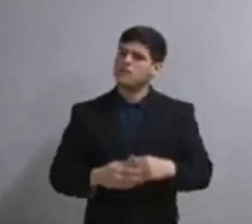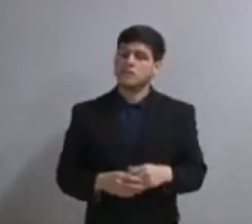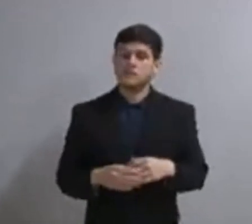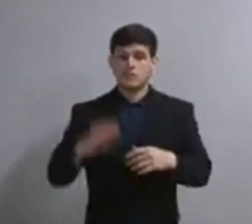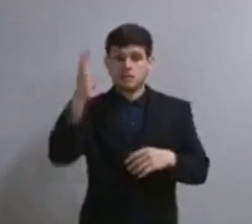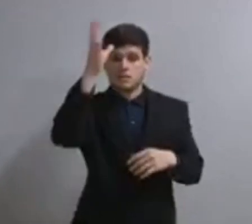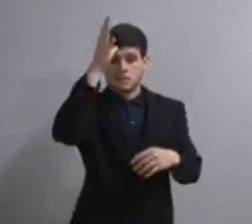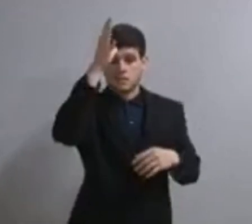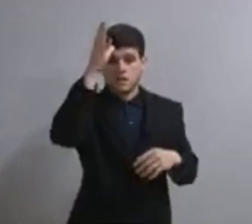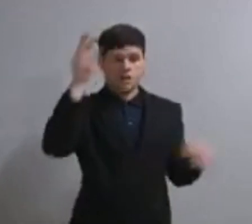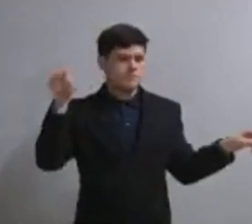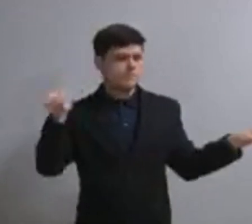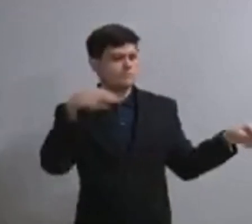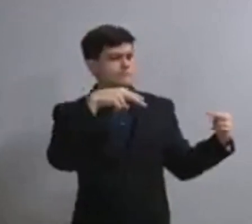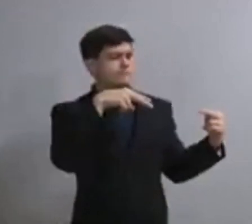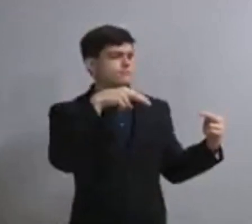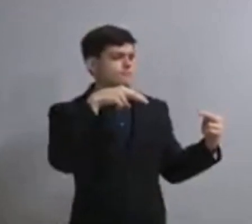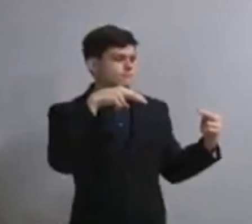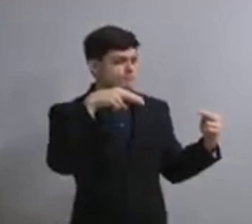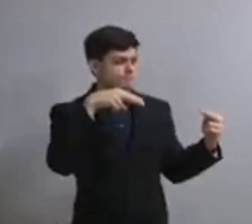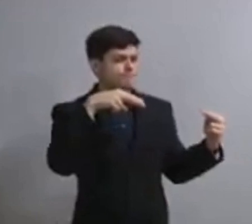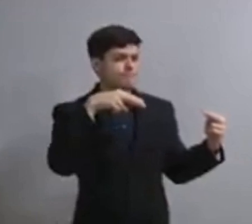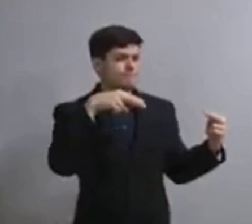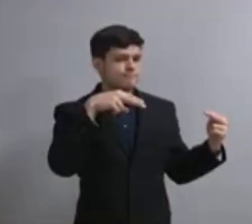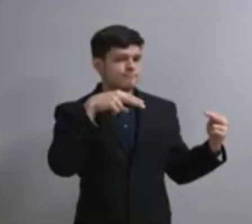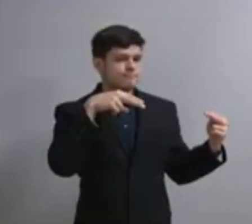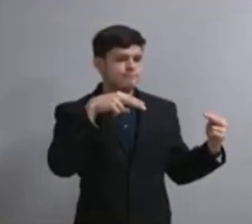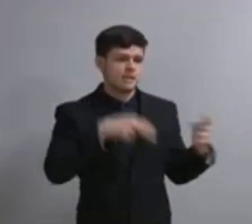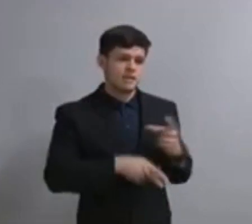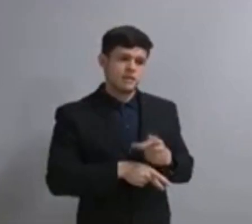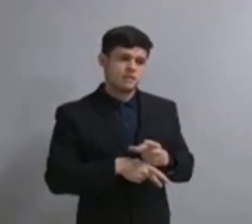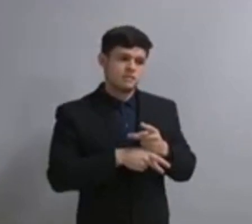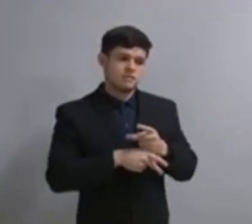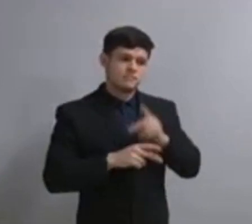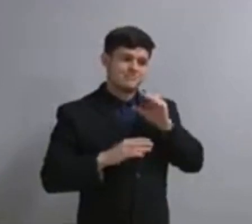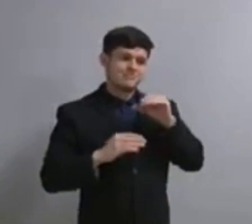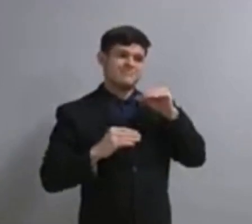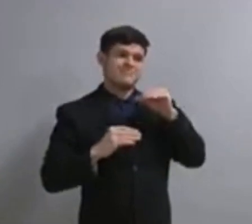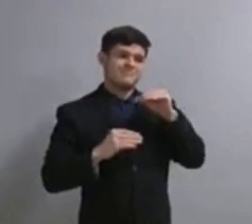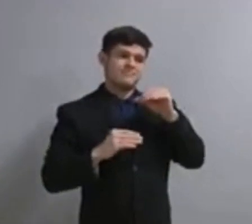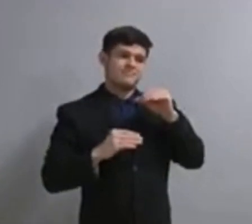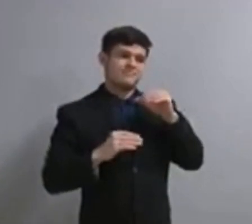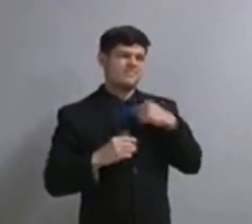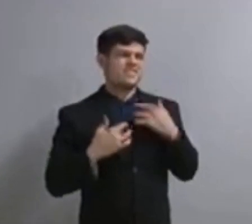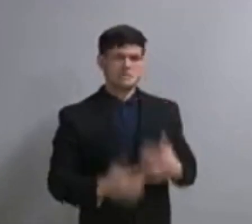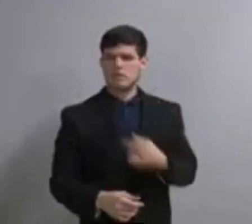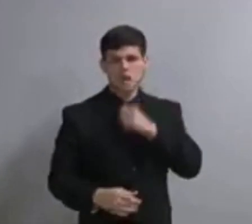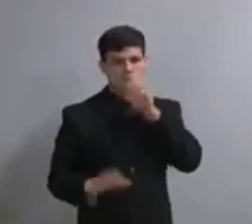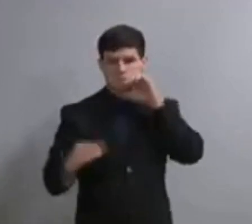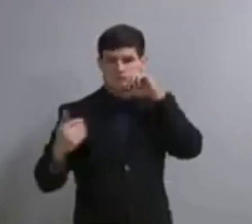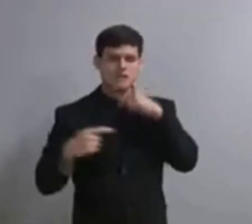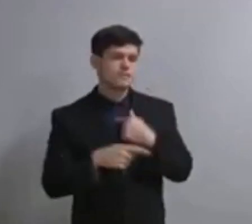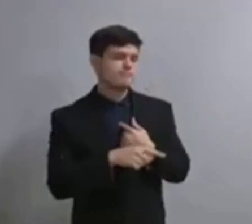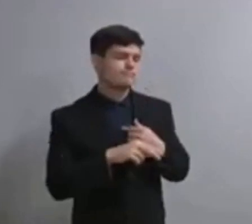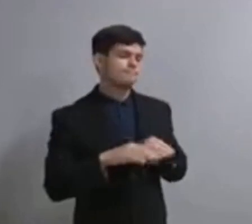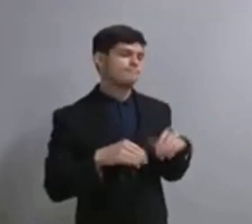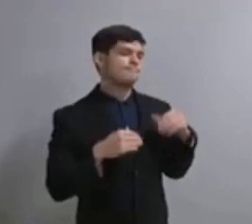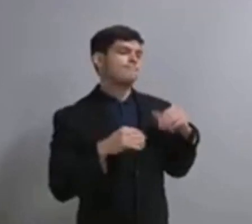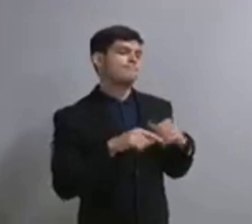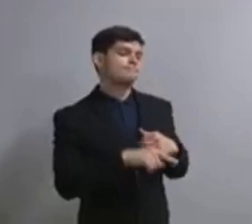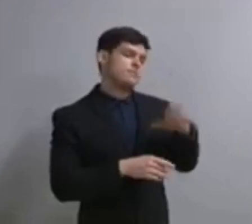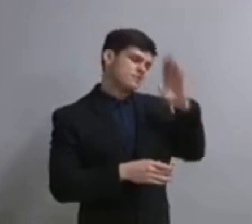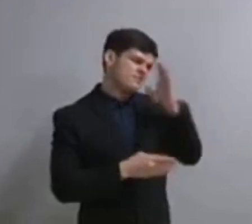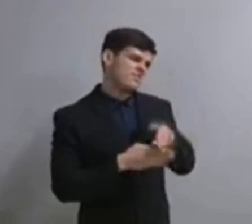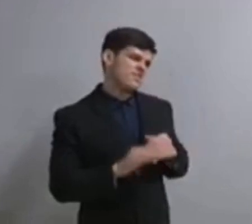My dad looked back at me, careful not to smile too much, as always, and he says,